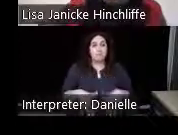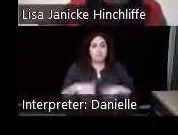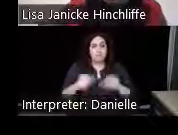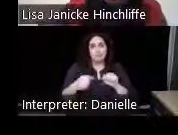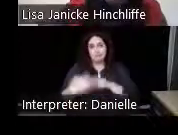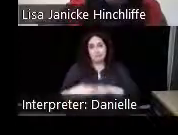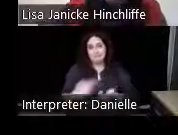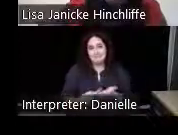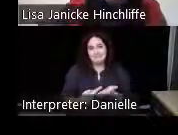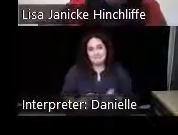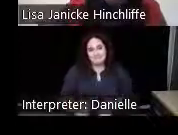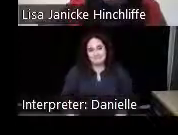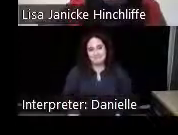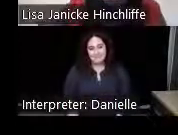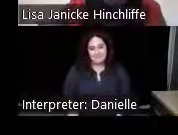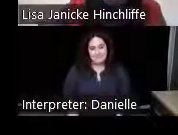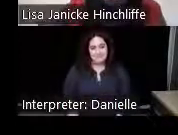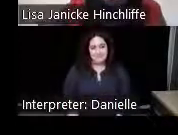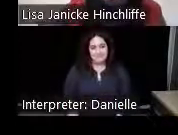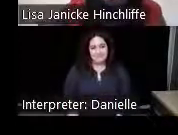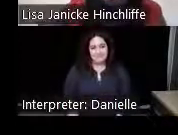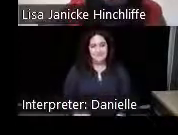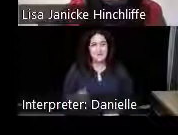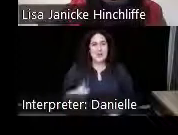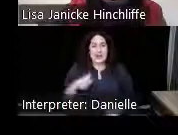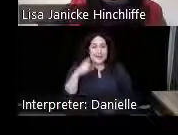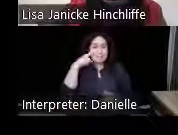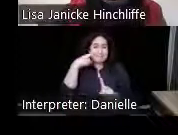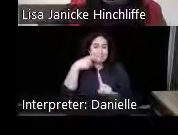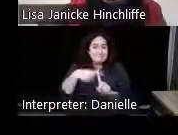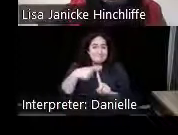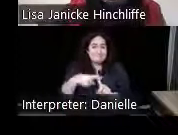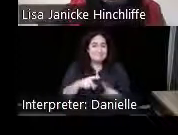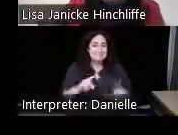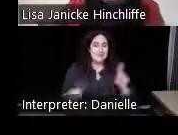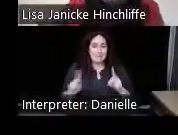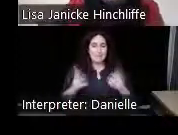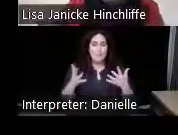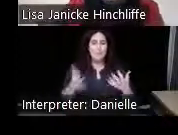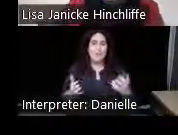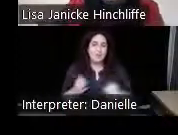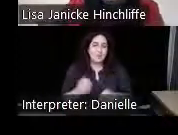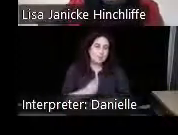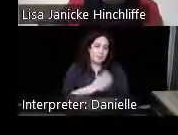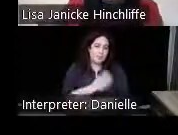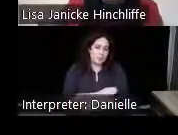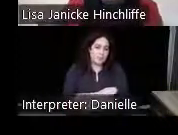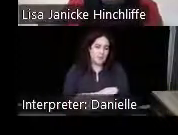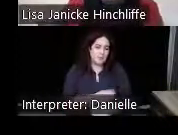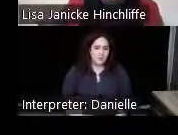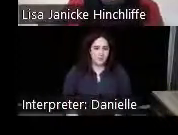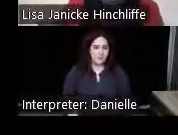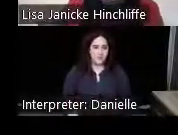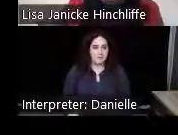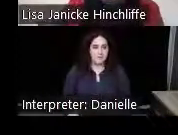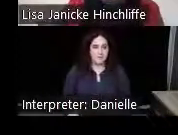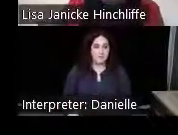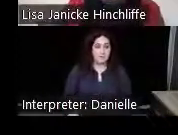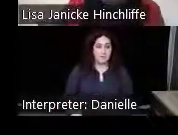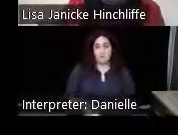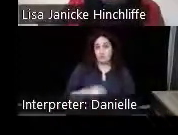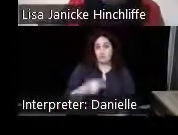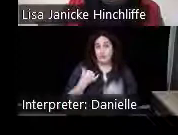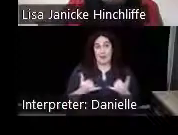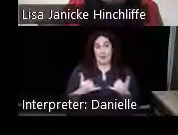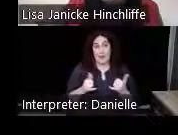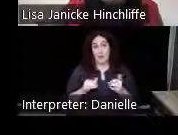us. So I'm hopeful that there is interest in improving this situation, but it is not a very positive story to tell